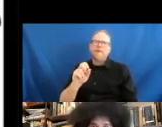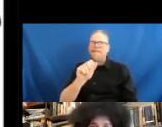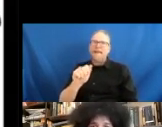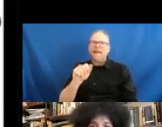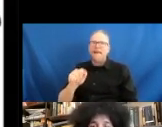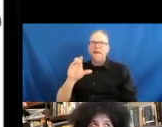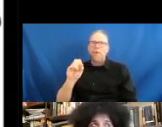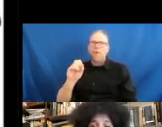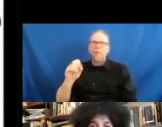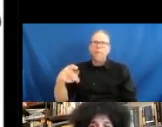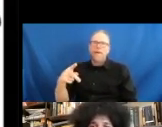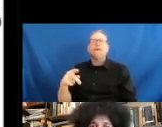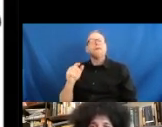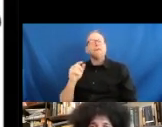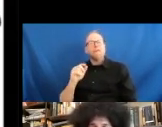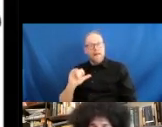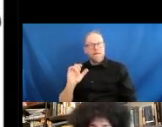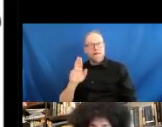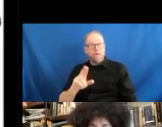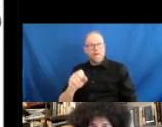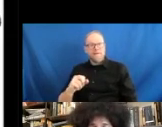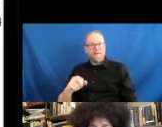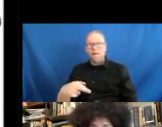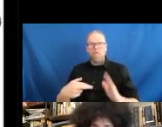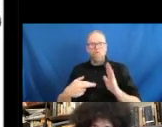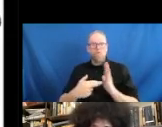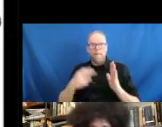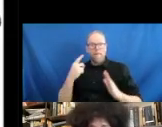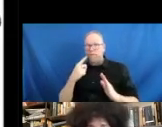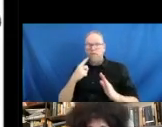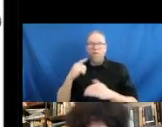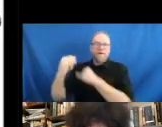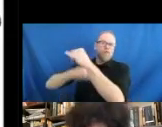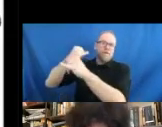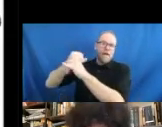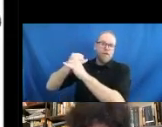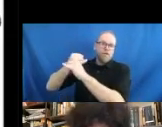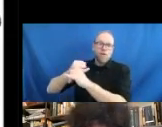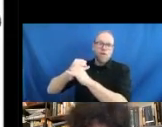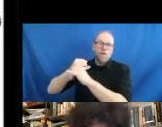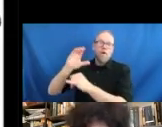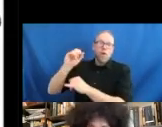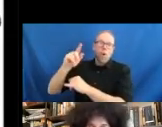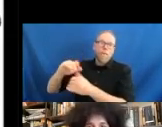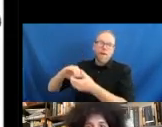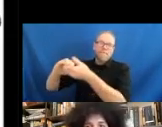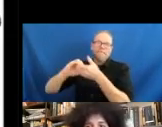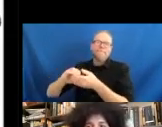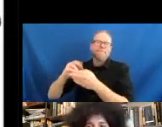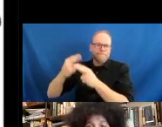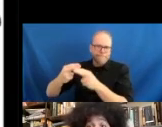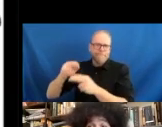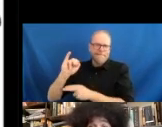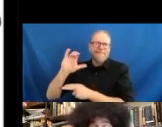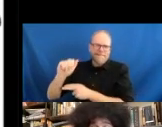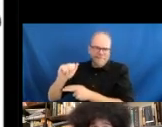CLUSA, which is the US representative to the International Cooperative Alliance, or ICA,